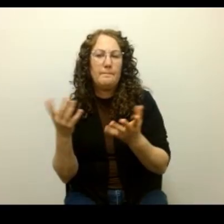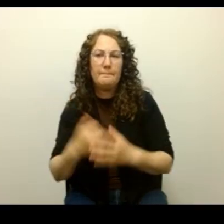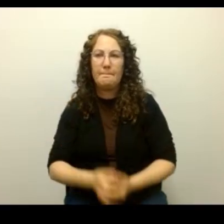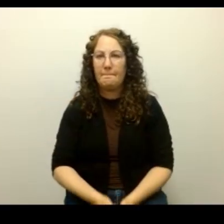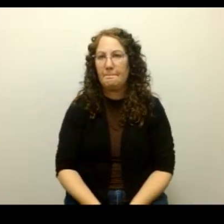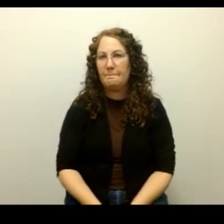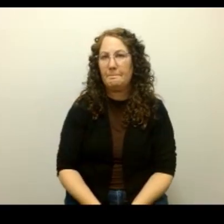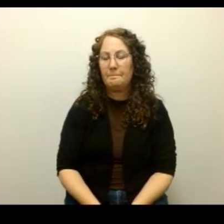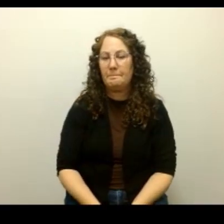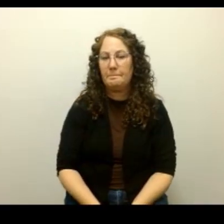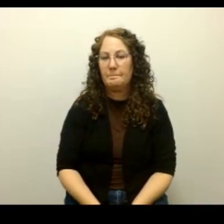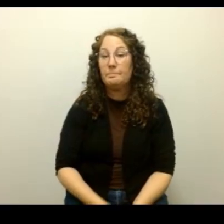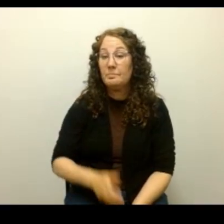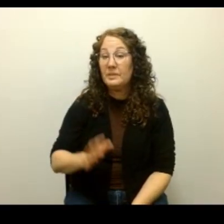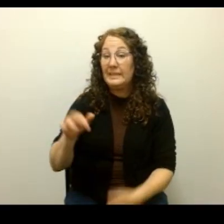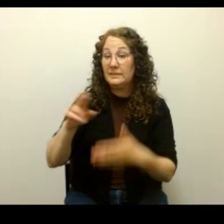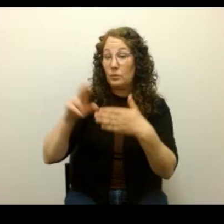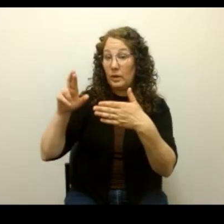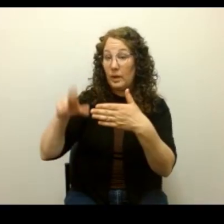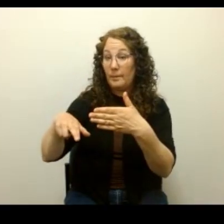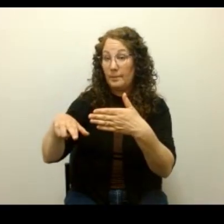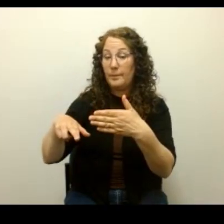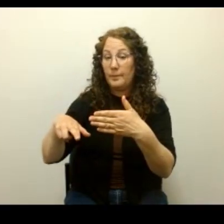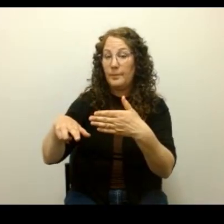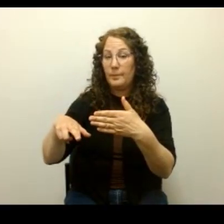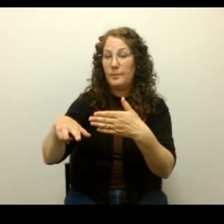This outcome would